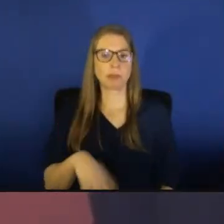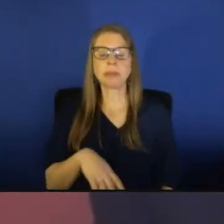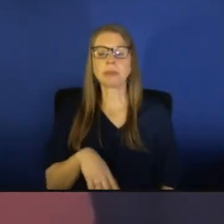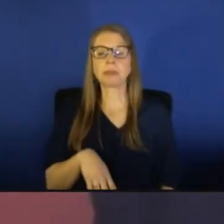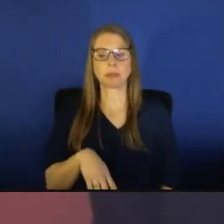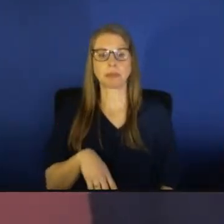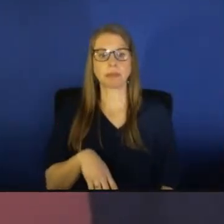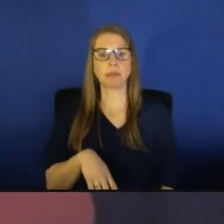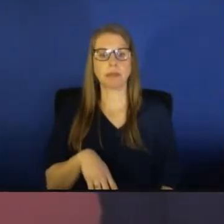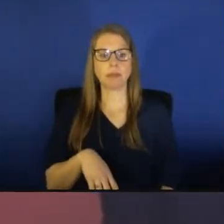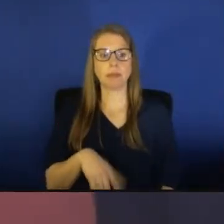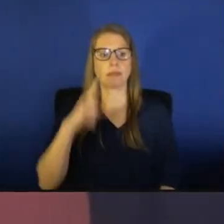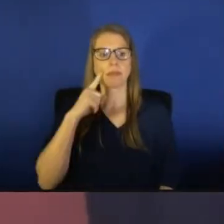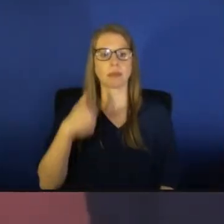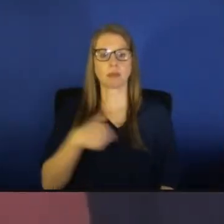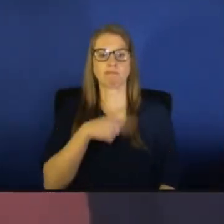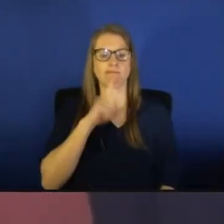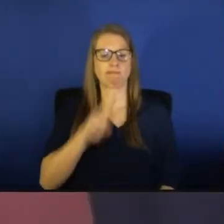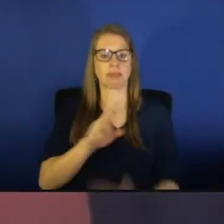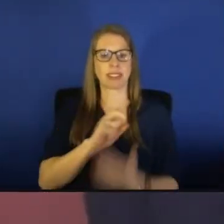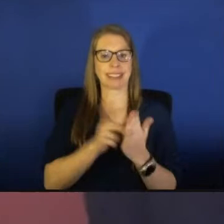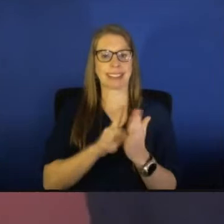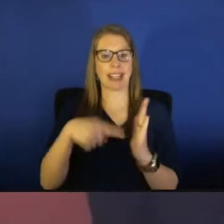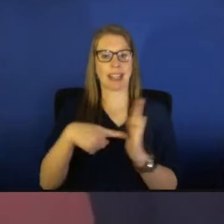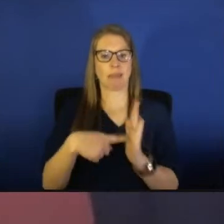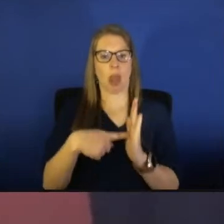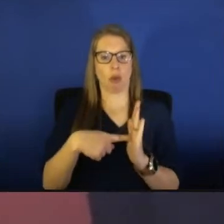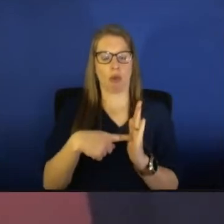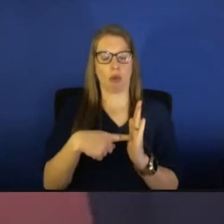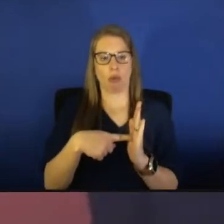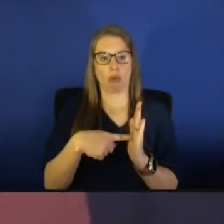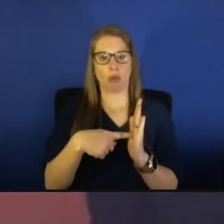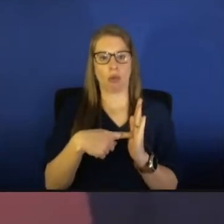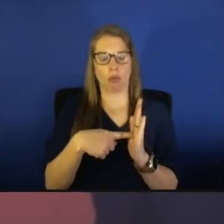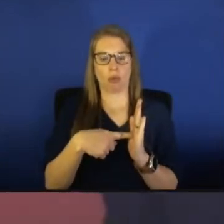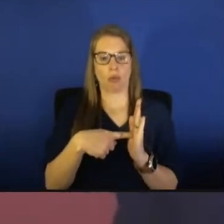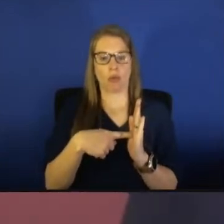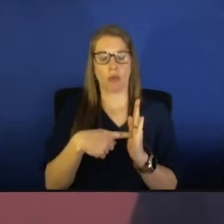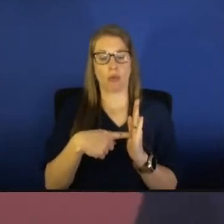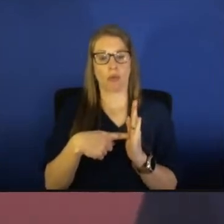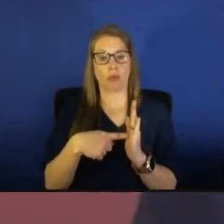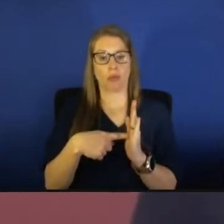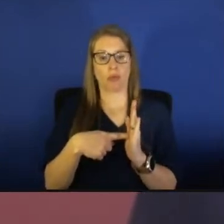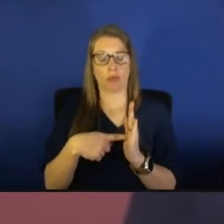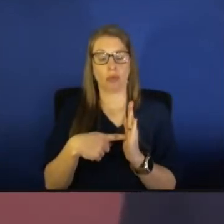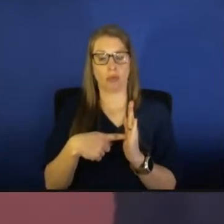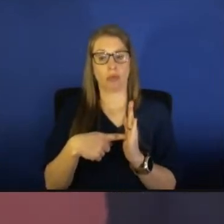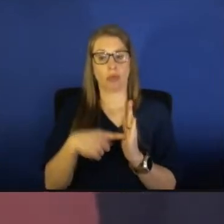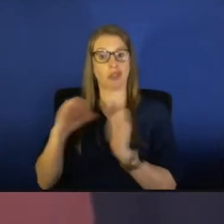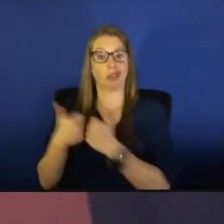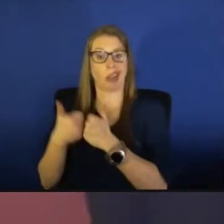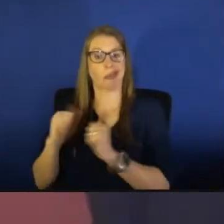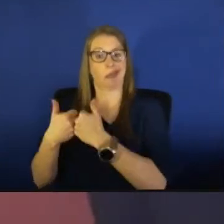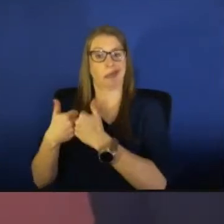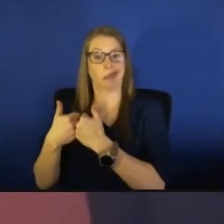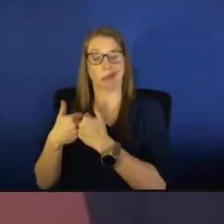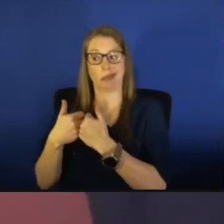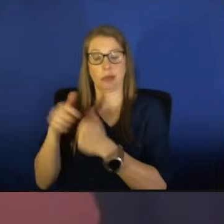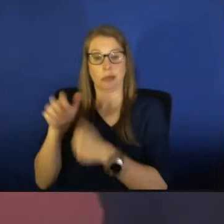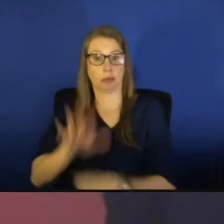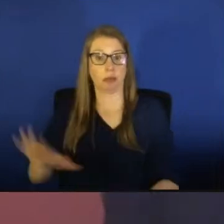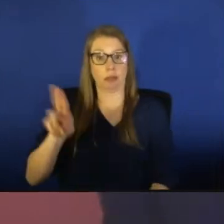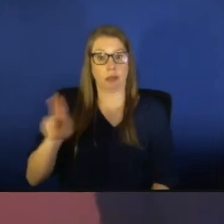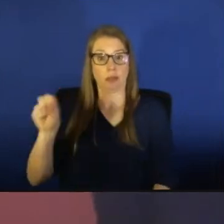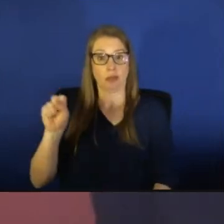really designed this model coming off of some challenges around the country when we saw